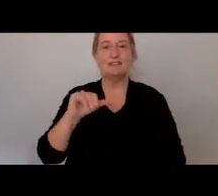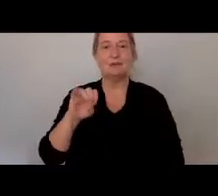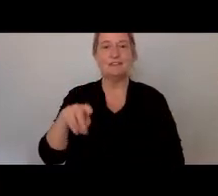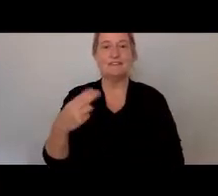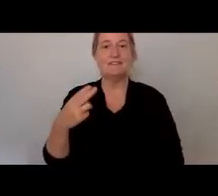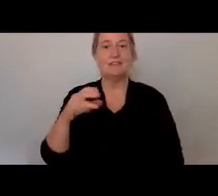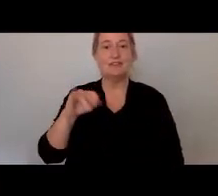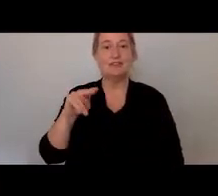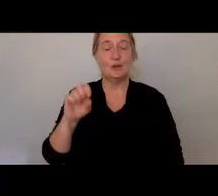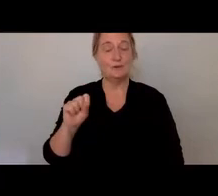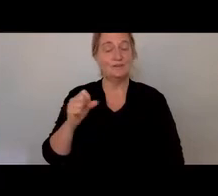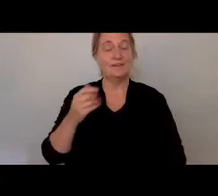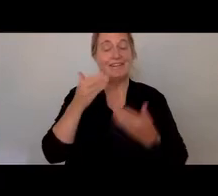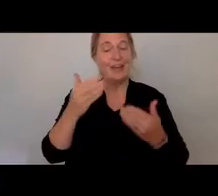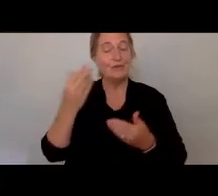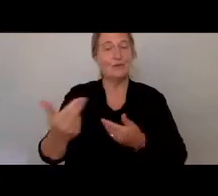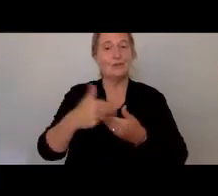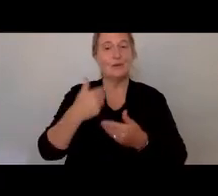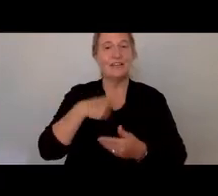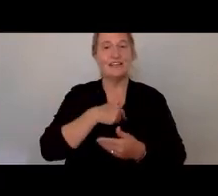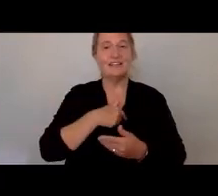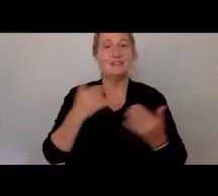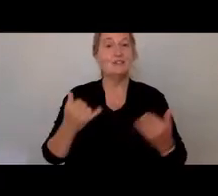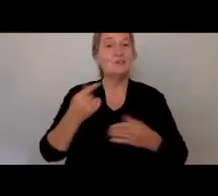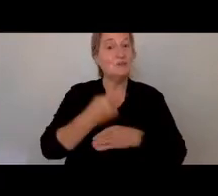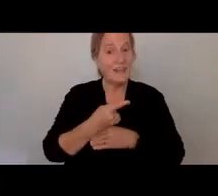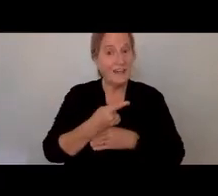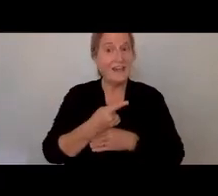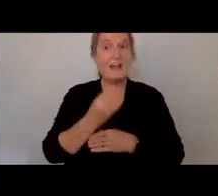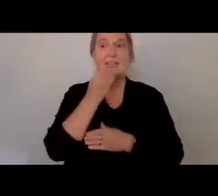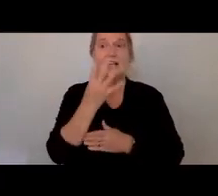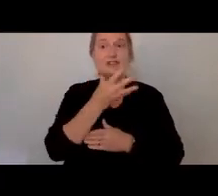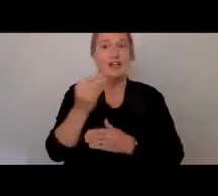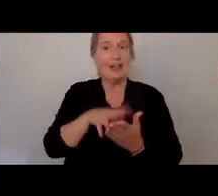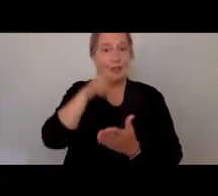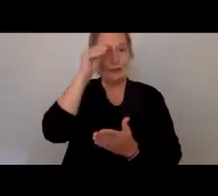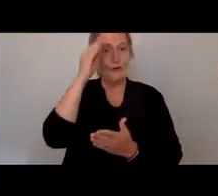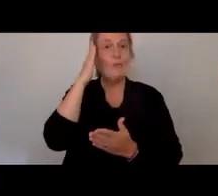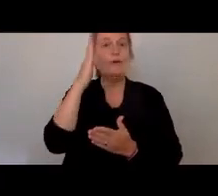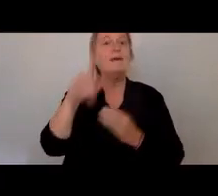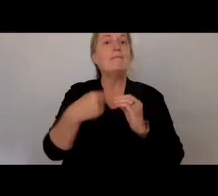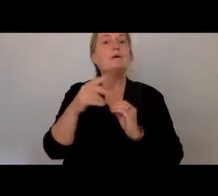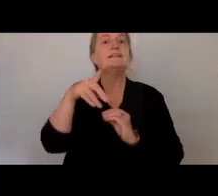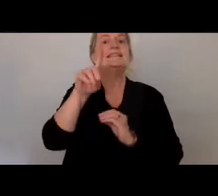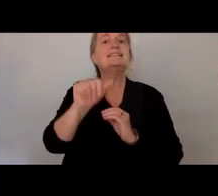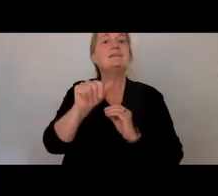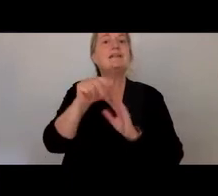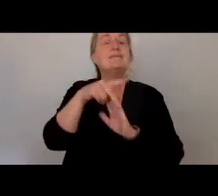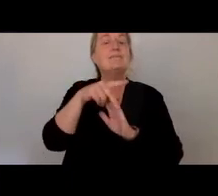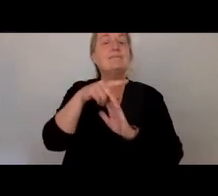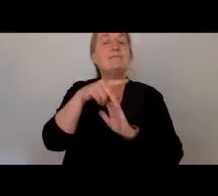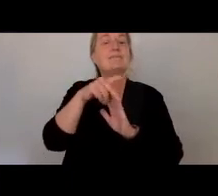Lunch and Learn about disability policy will be one that's going to discuss Minnesota disability policy